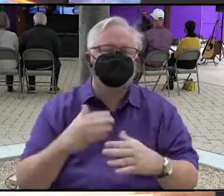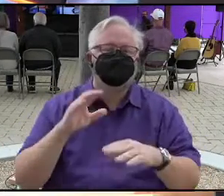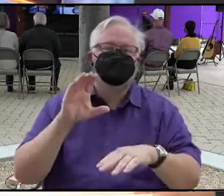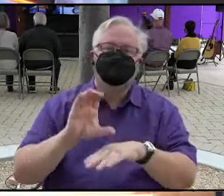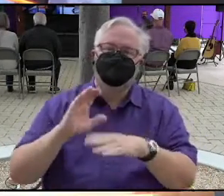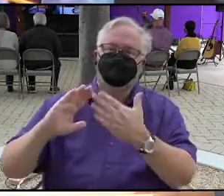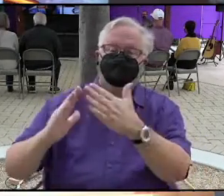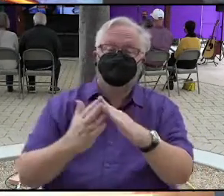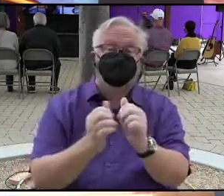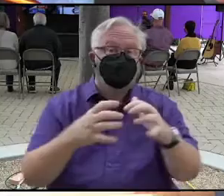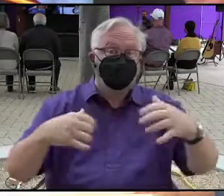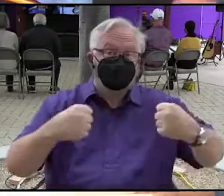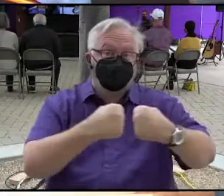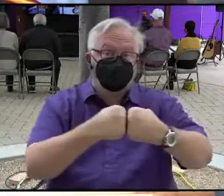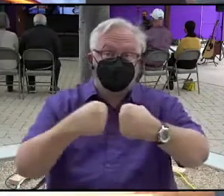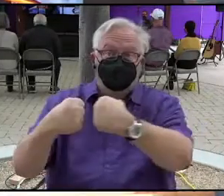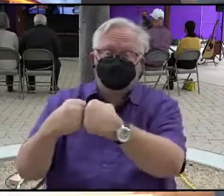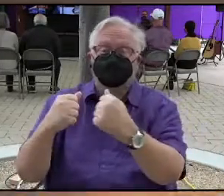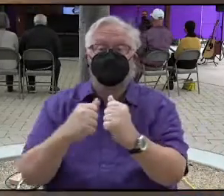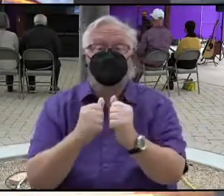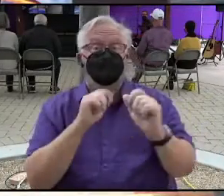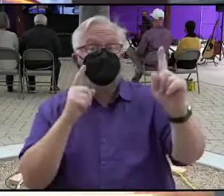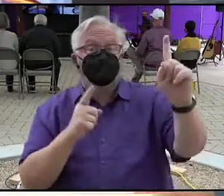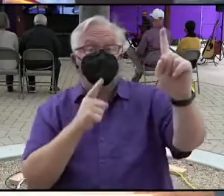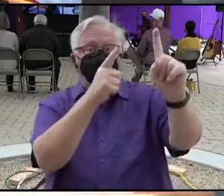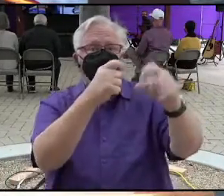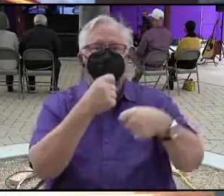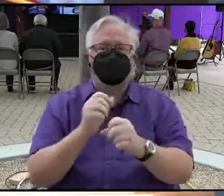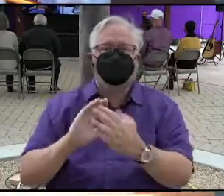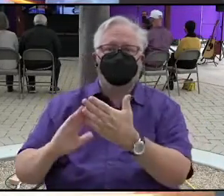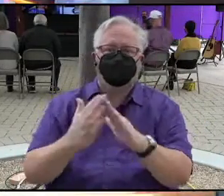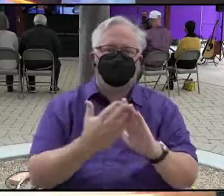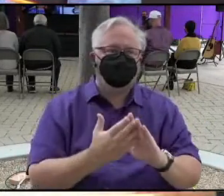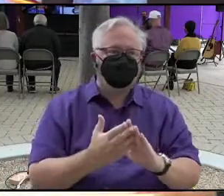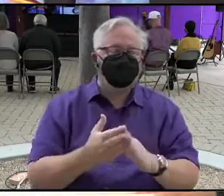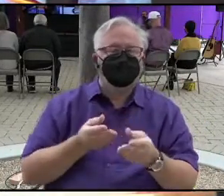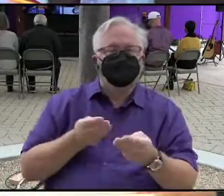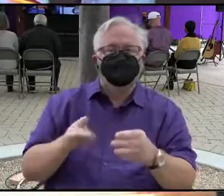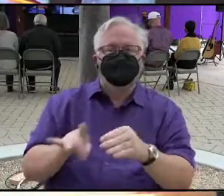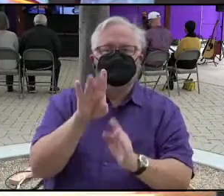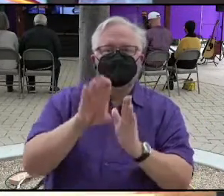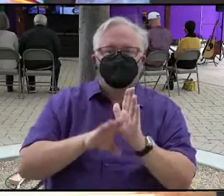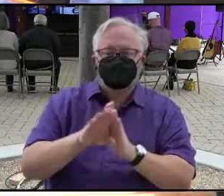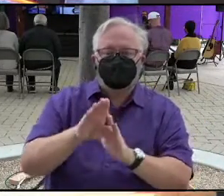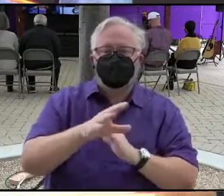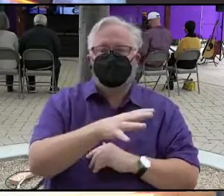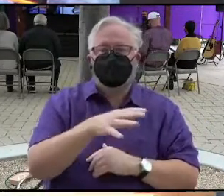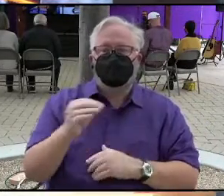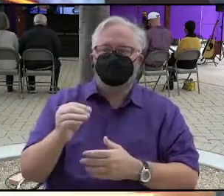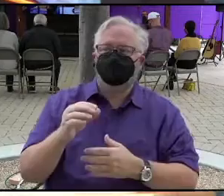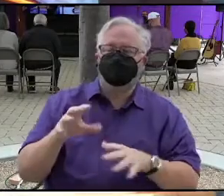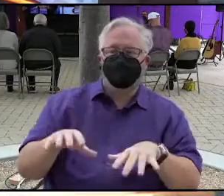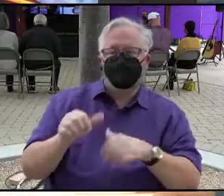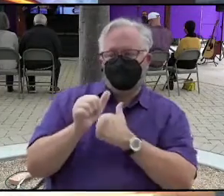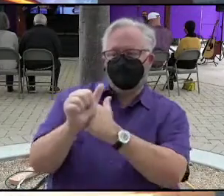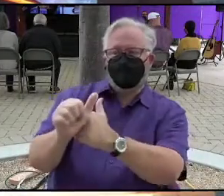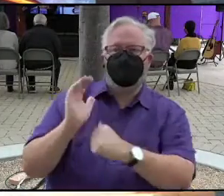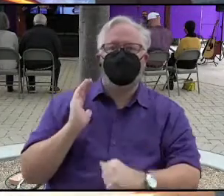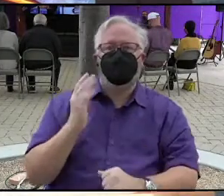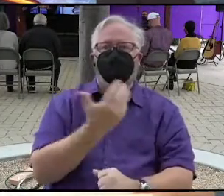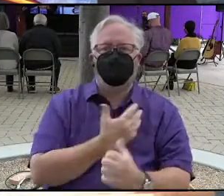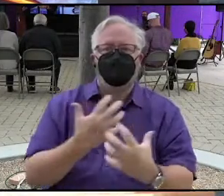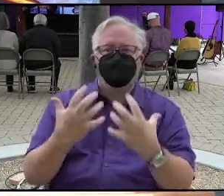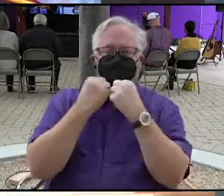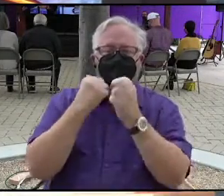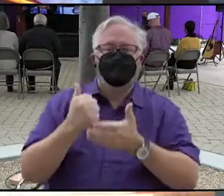congregation without borders, with a mission to create community, nurture spiritual growth, and act on our values to